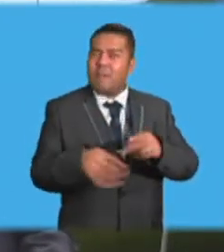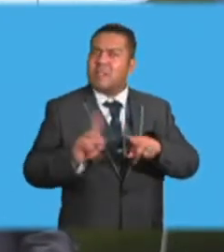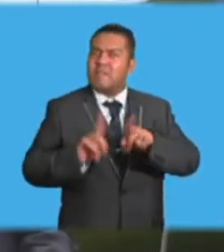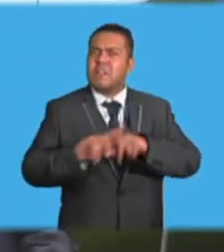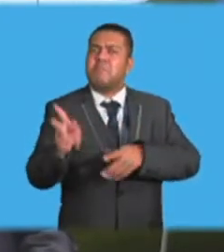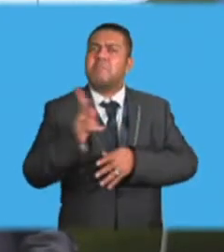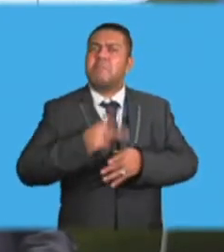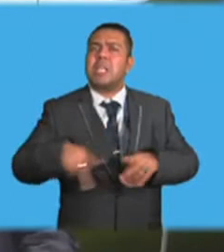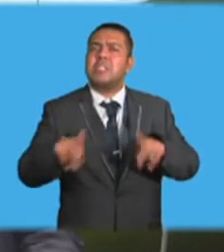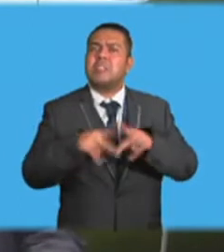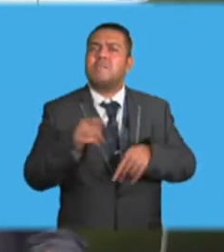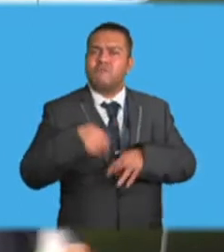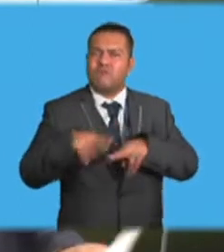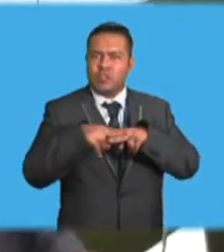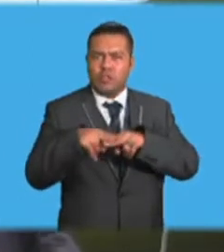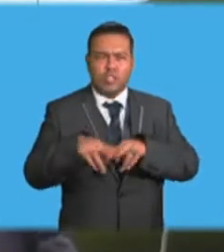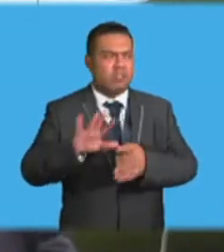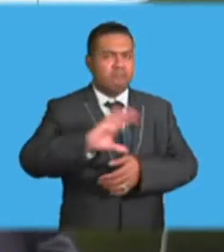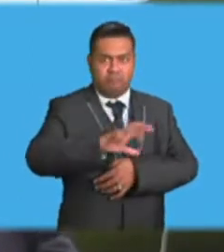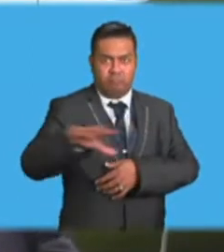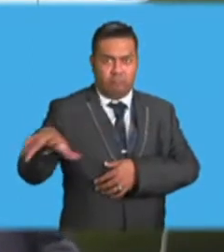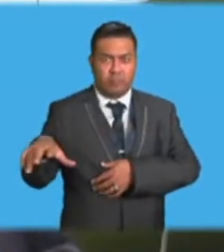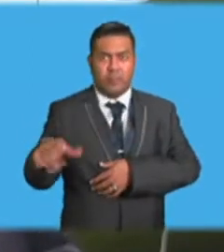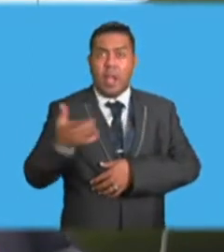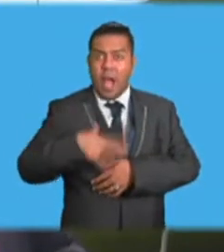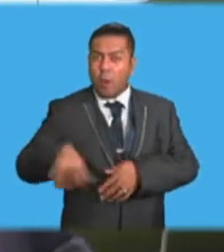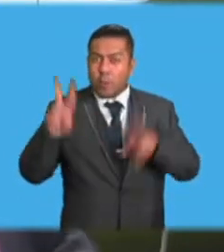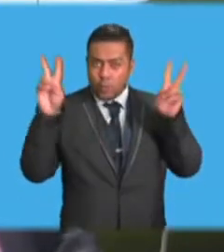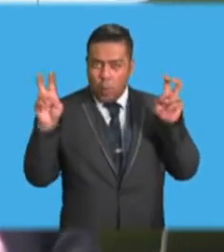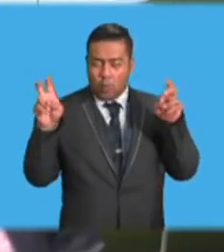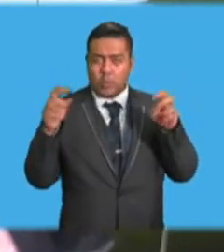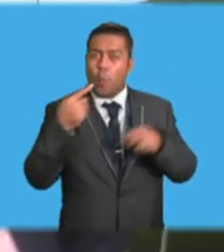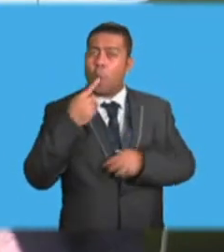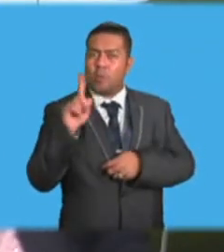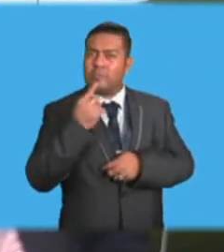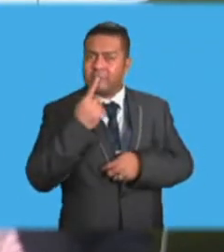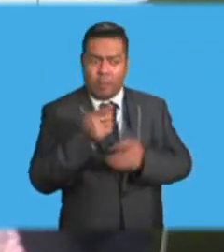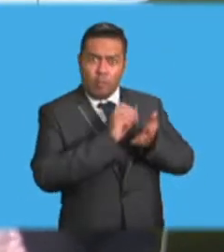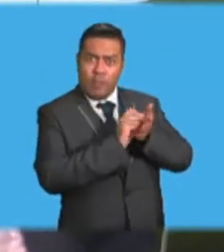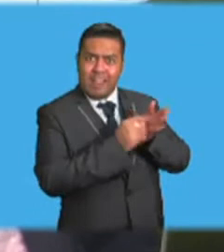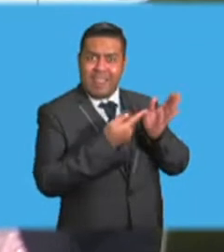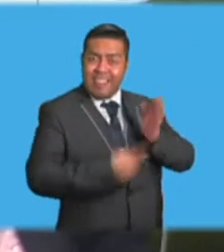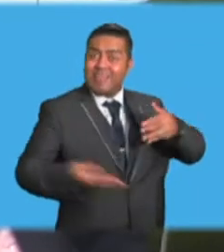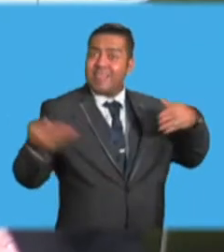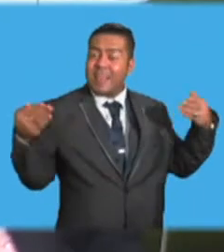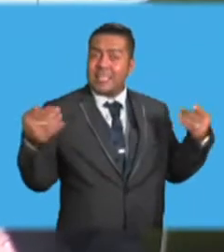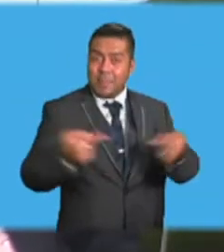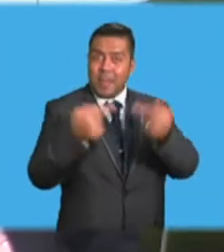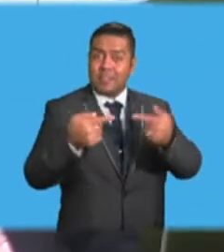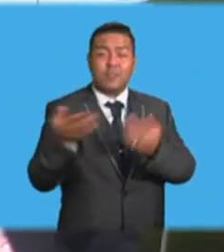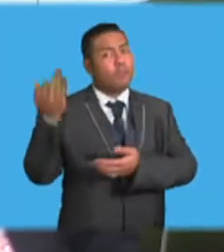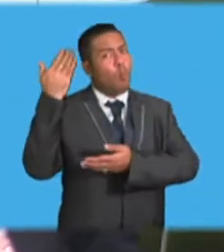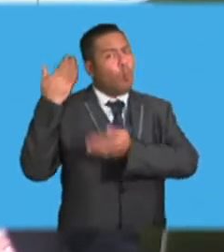Fiji." Madam Speaker, and I'd like to quote actually what was said within that debate. And